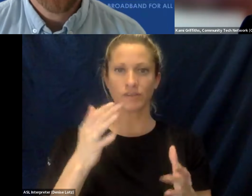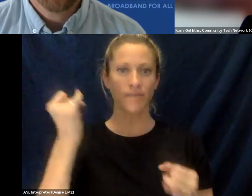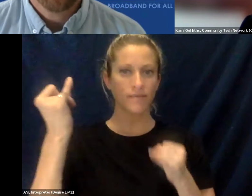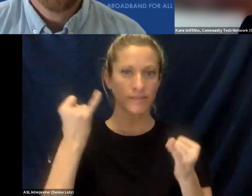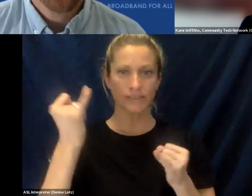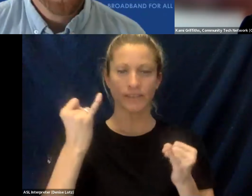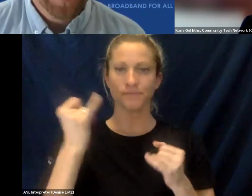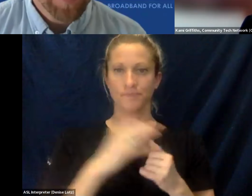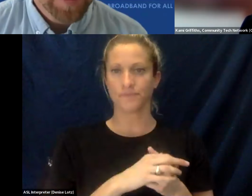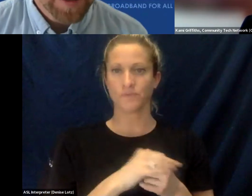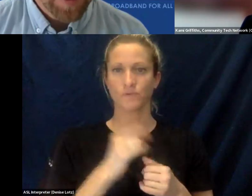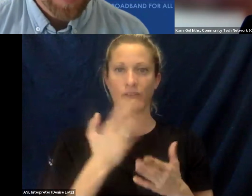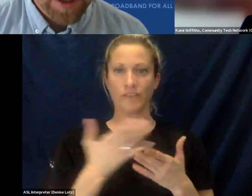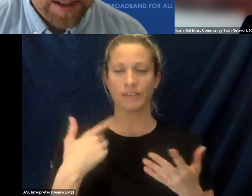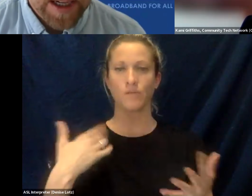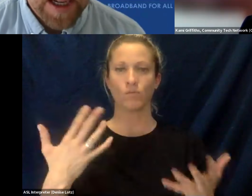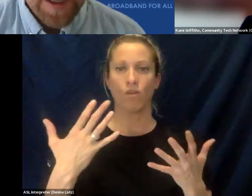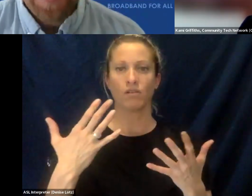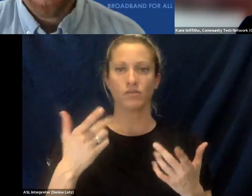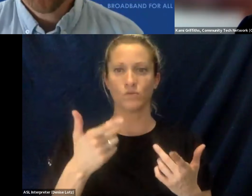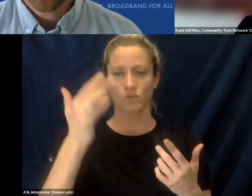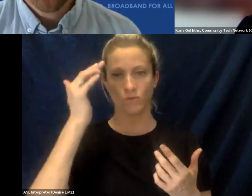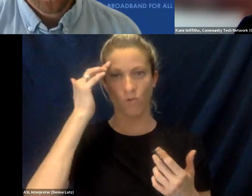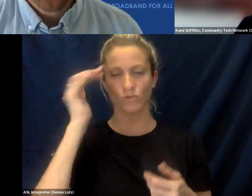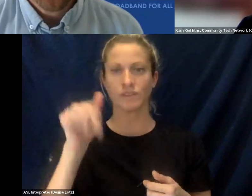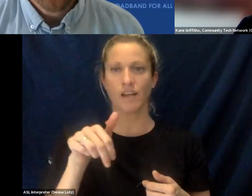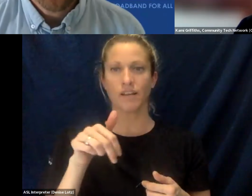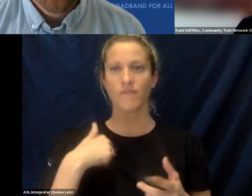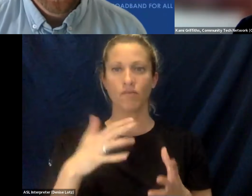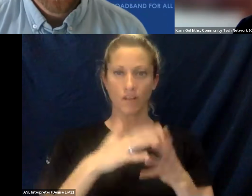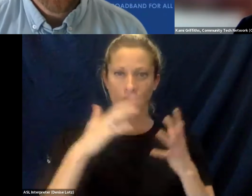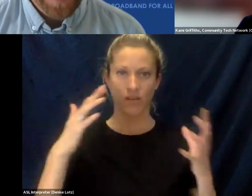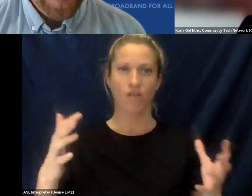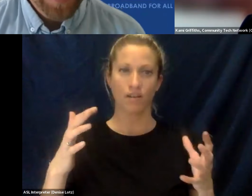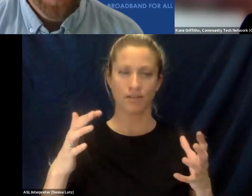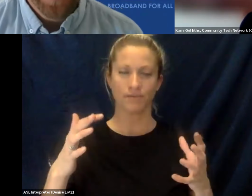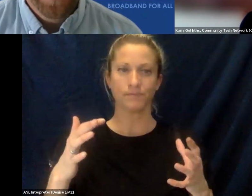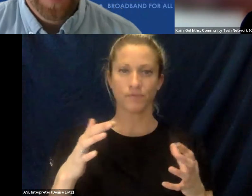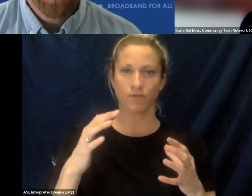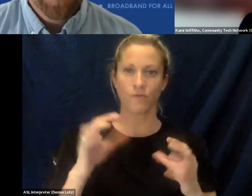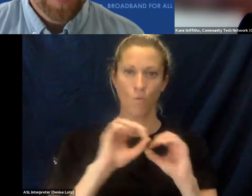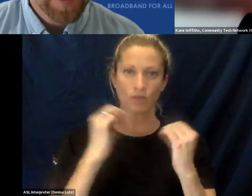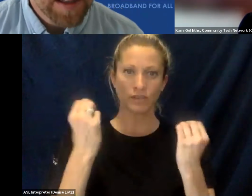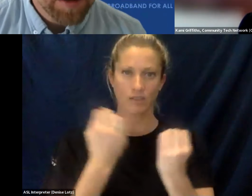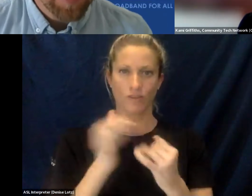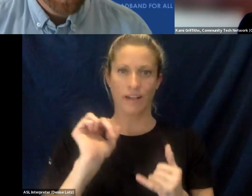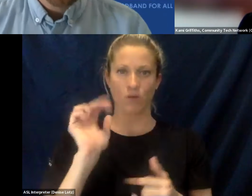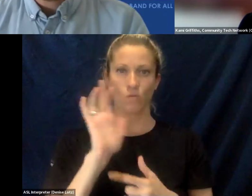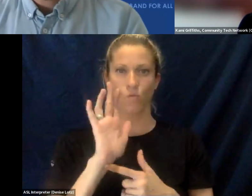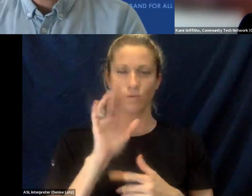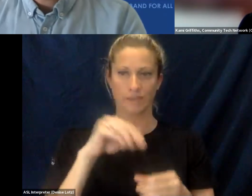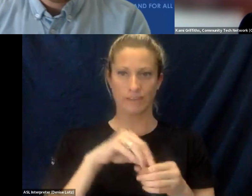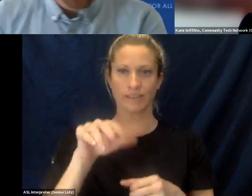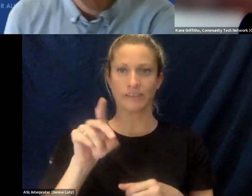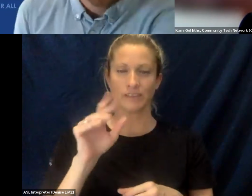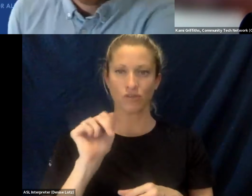And one of the things I wanted to acknowledge is there are a lot of organizations like yours in the digital literacy